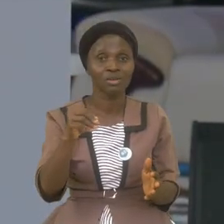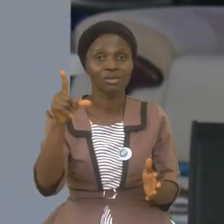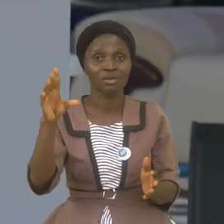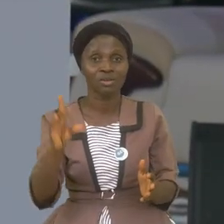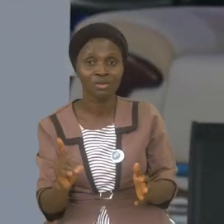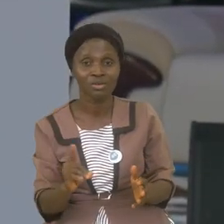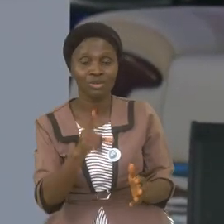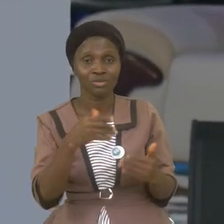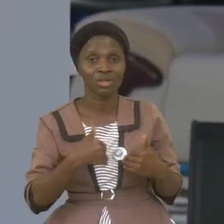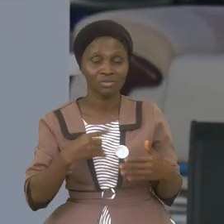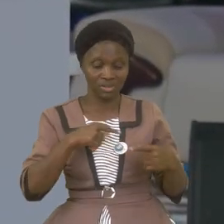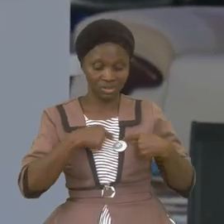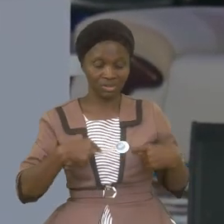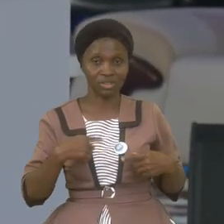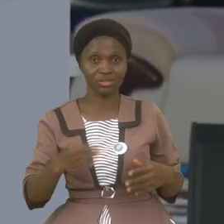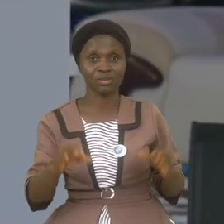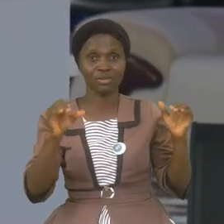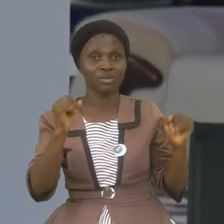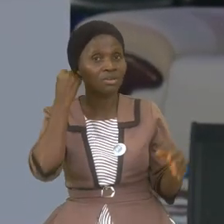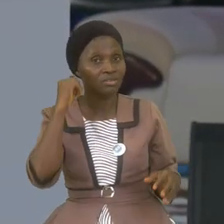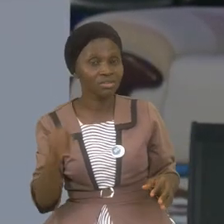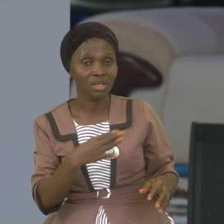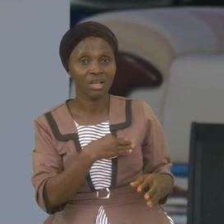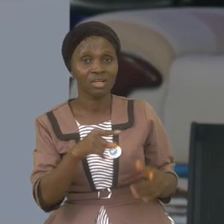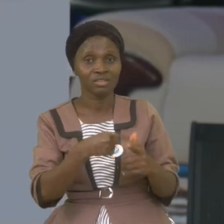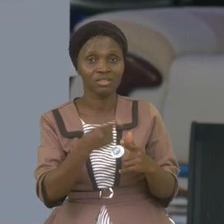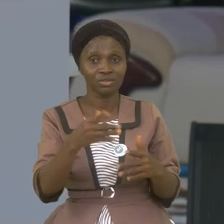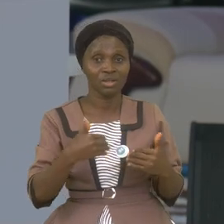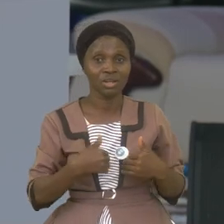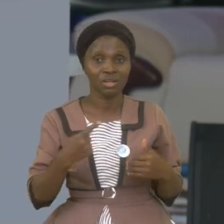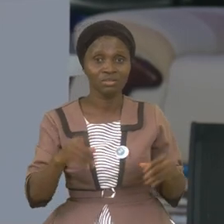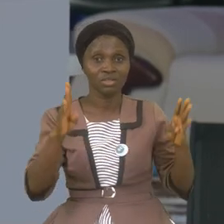of silver, and then you have the grease, the belly